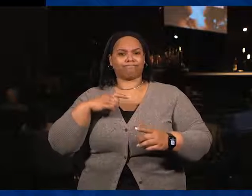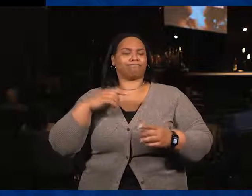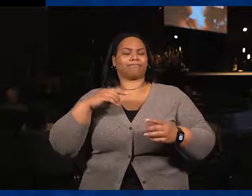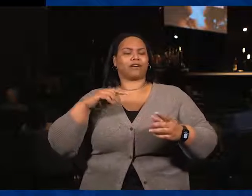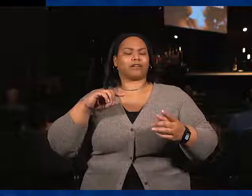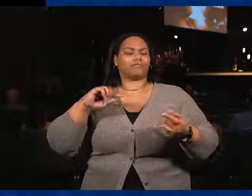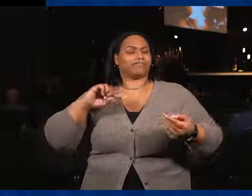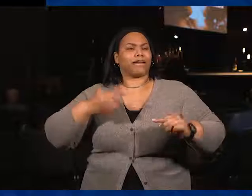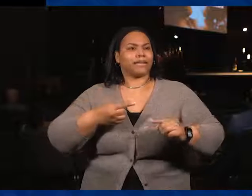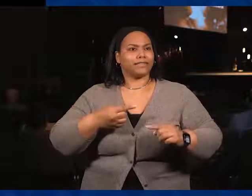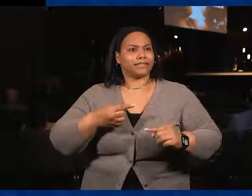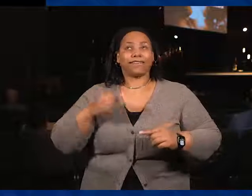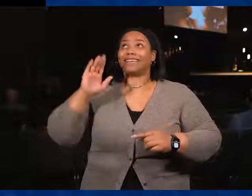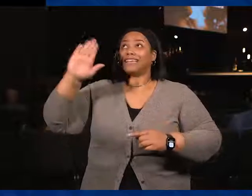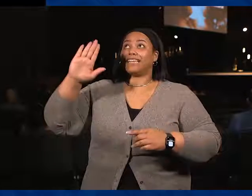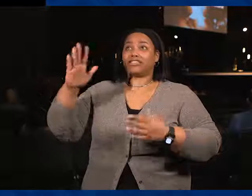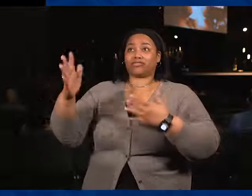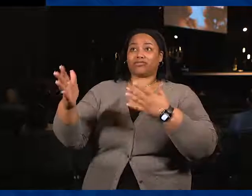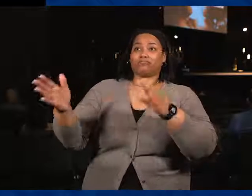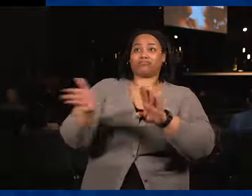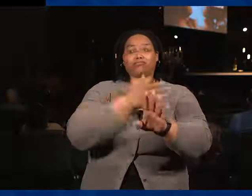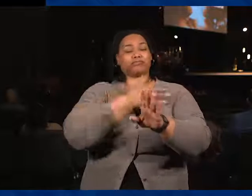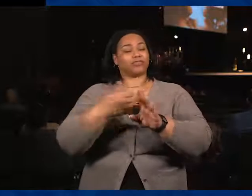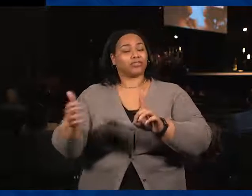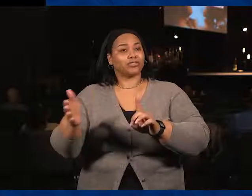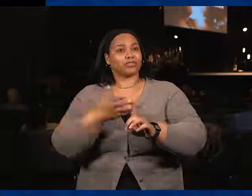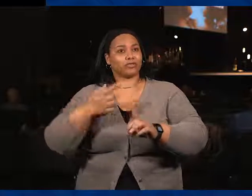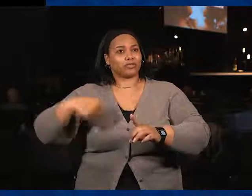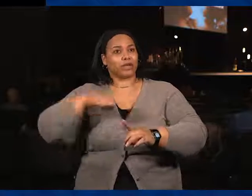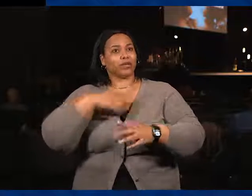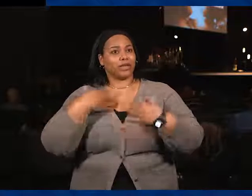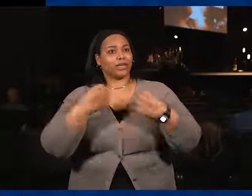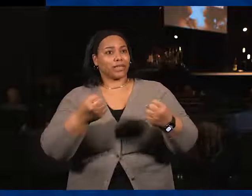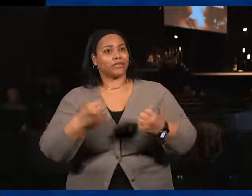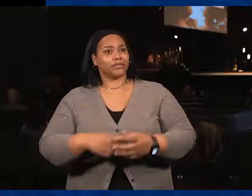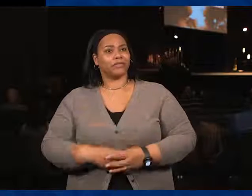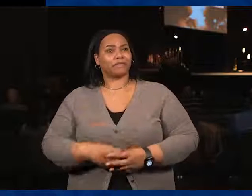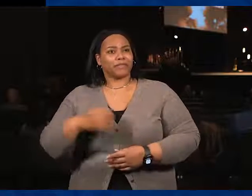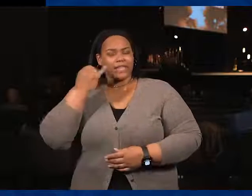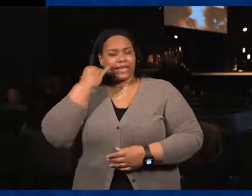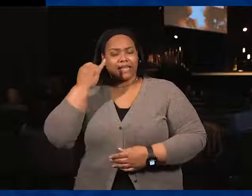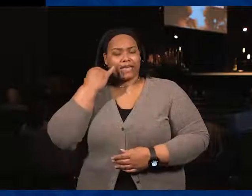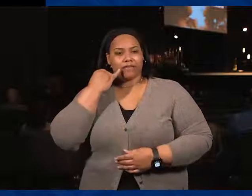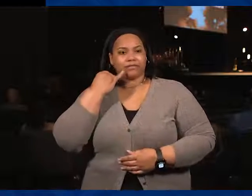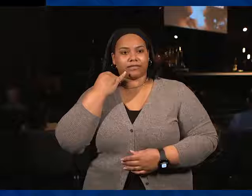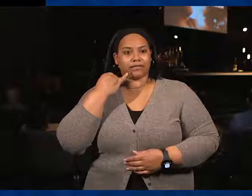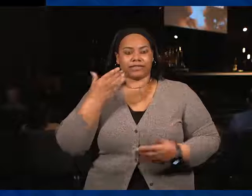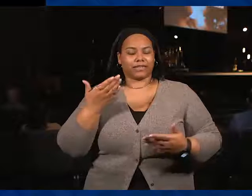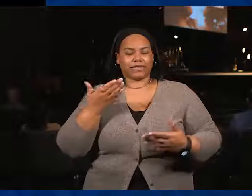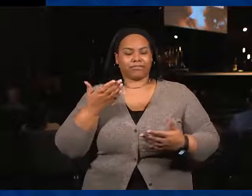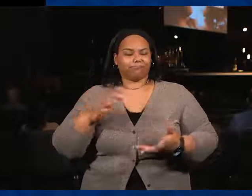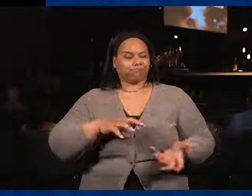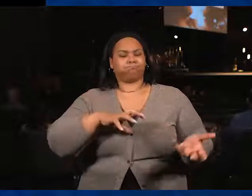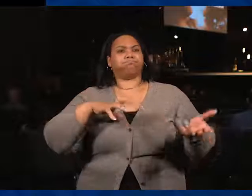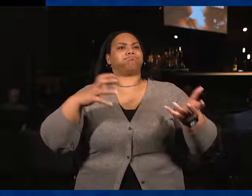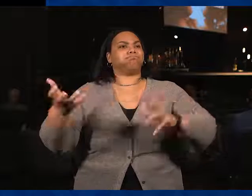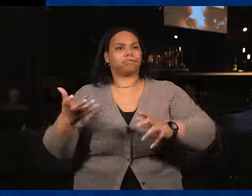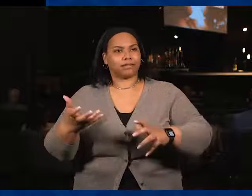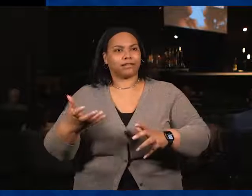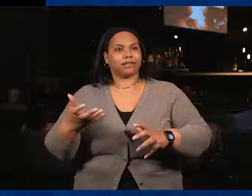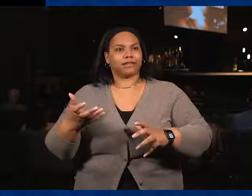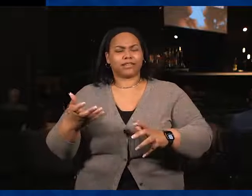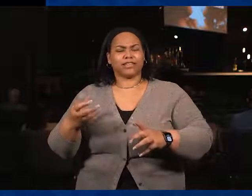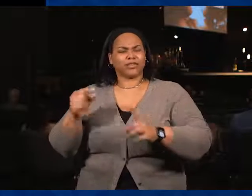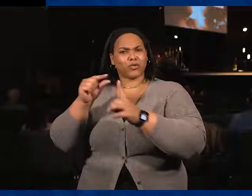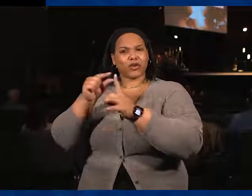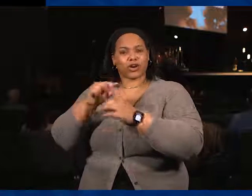his stripes, we are healed. If all hell breaks loose, there's a word for that. All things work